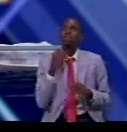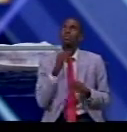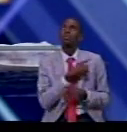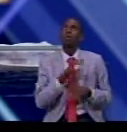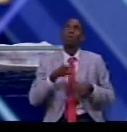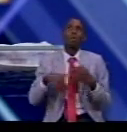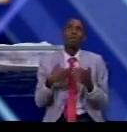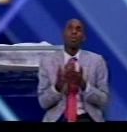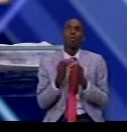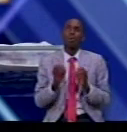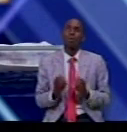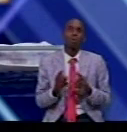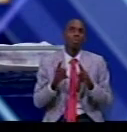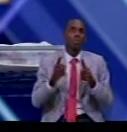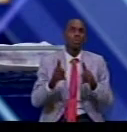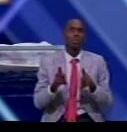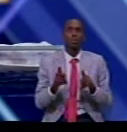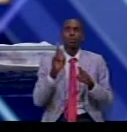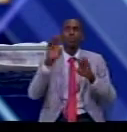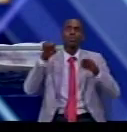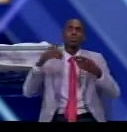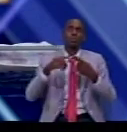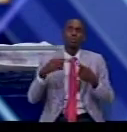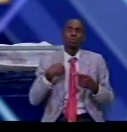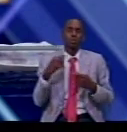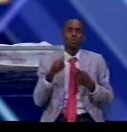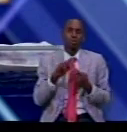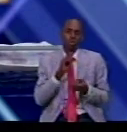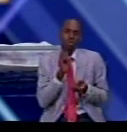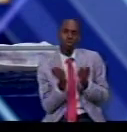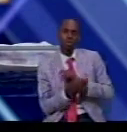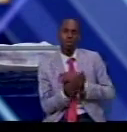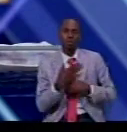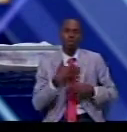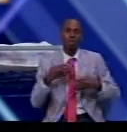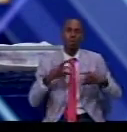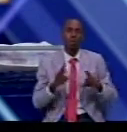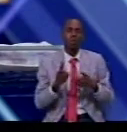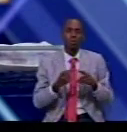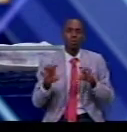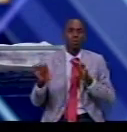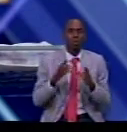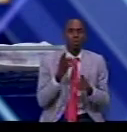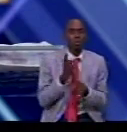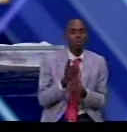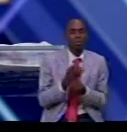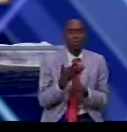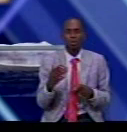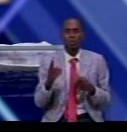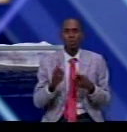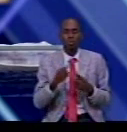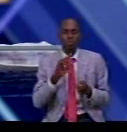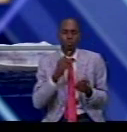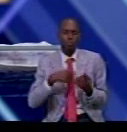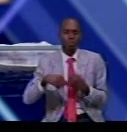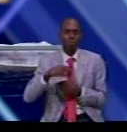the opportunities to amend my ways, to do the right thing, to turn away from sin.